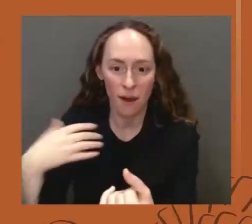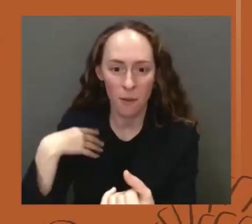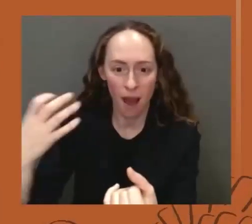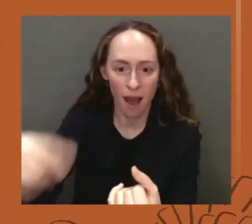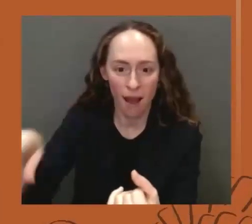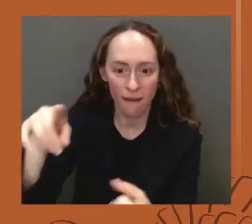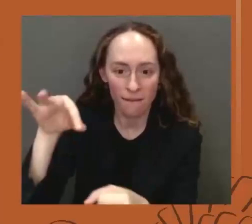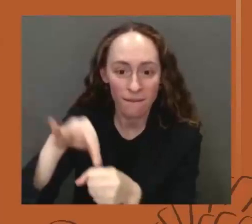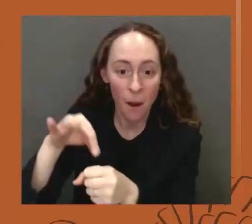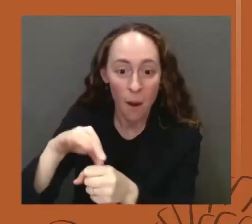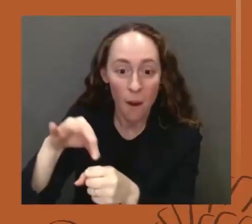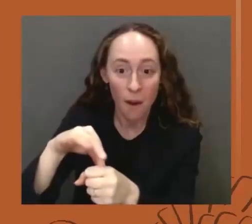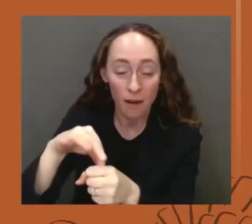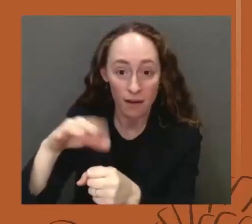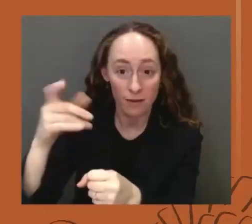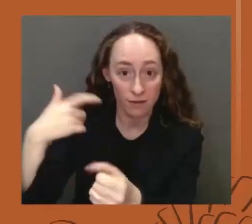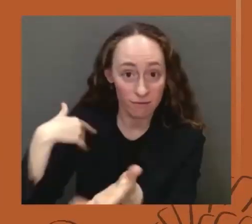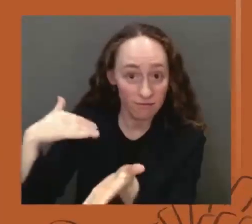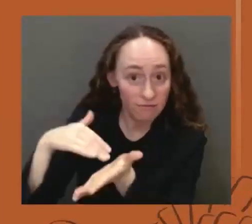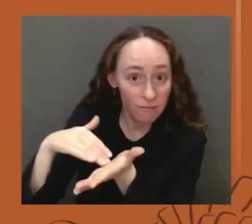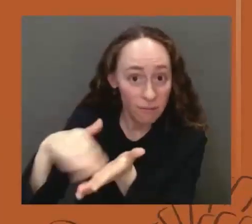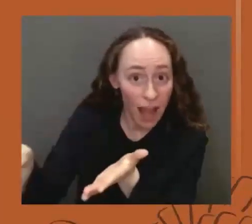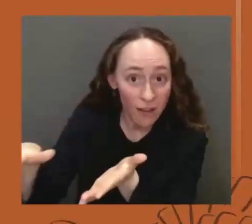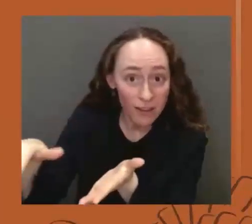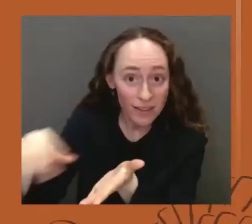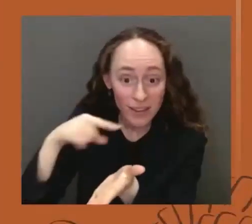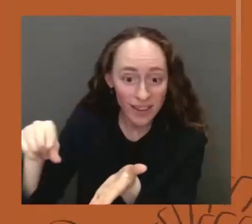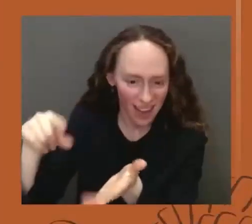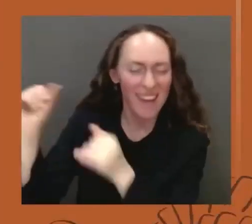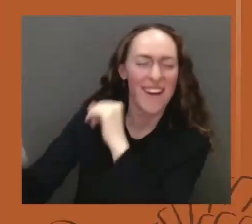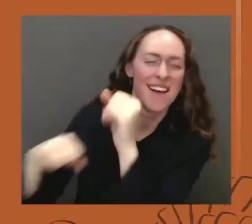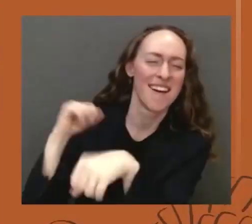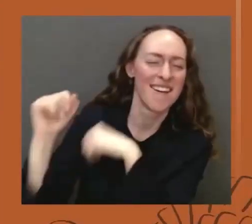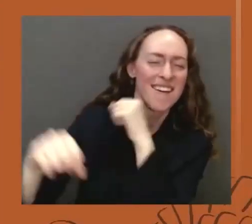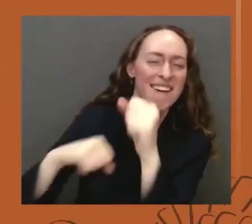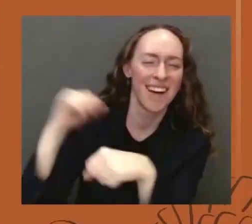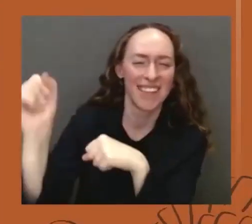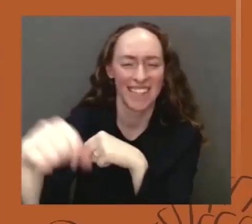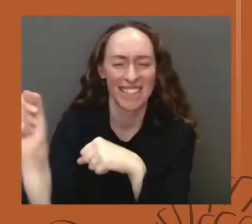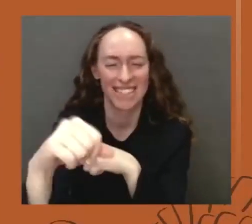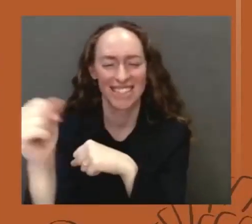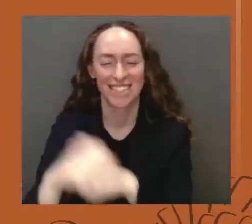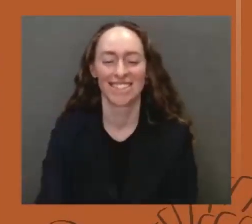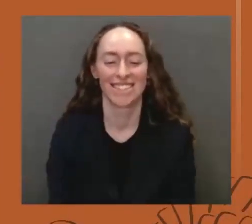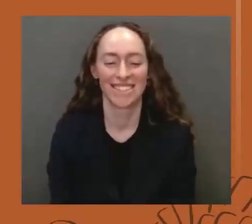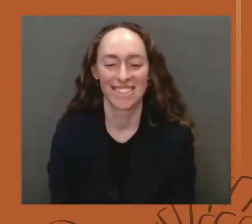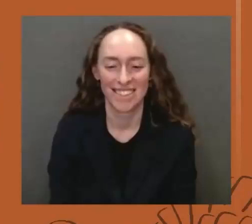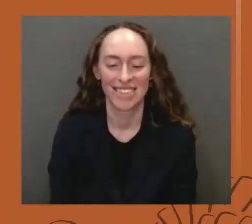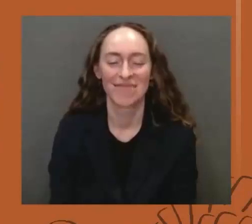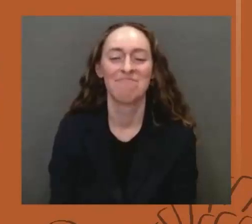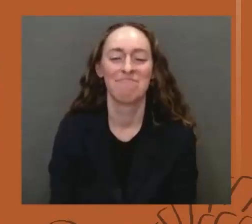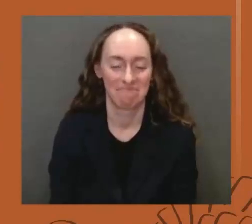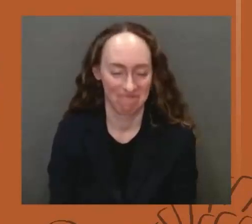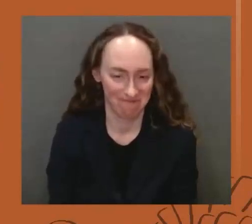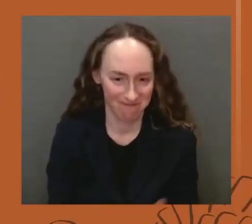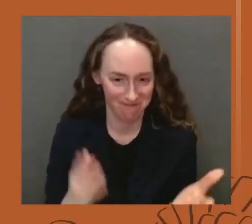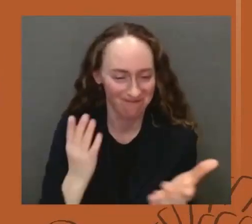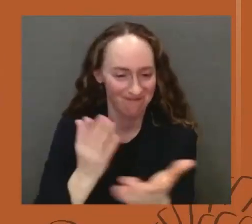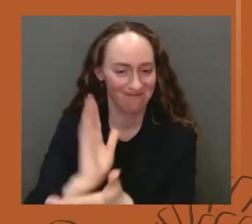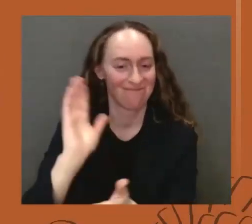Anyway, good to see you all. If you have a seat, please take it. It's great to see you all. It's a good morning. I'm honored